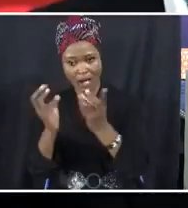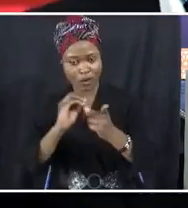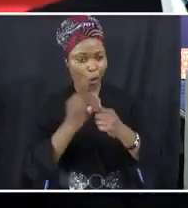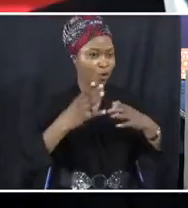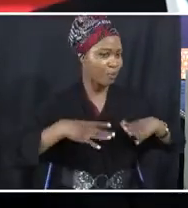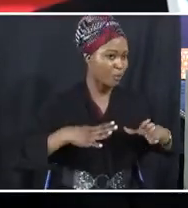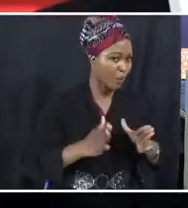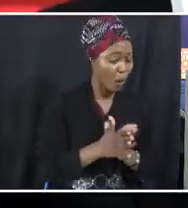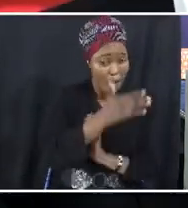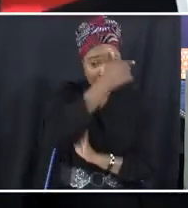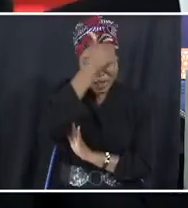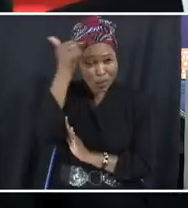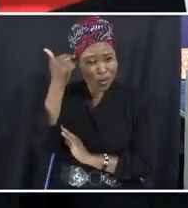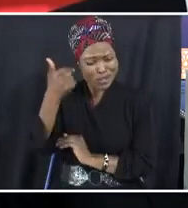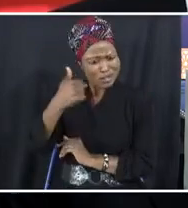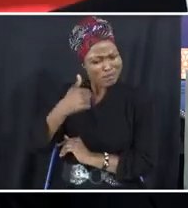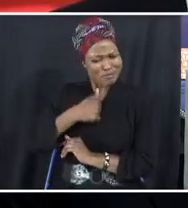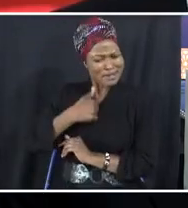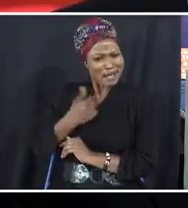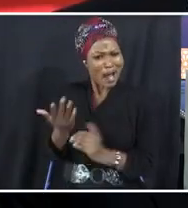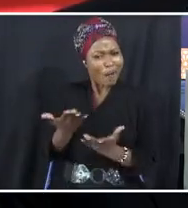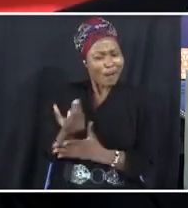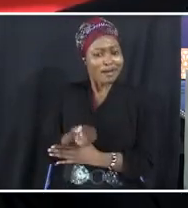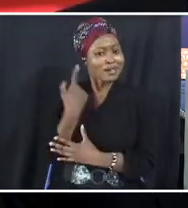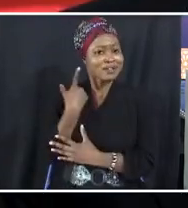Because it seems to be